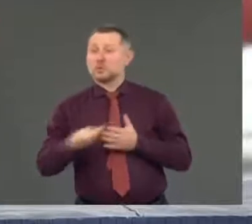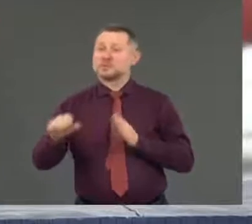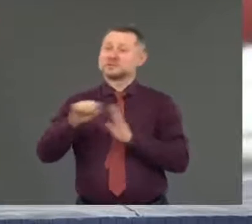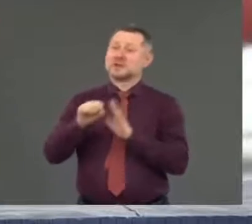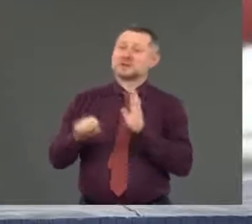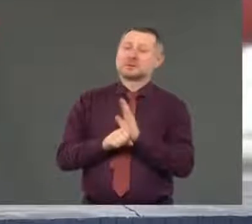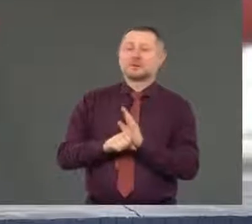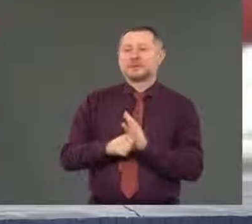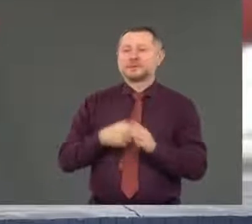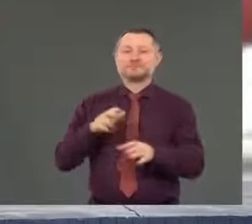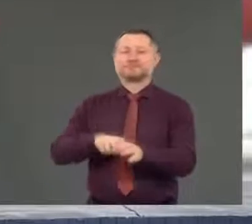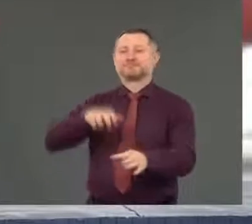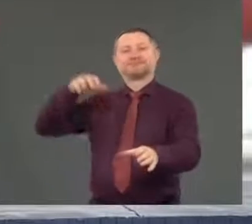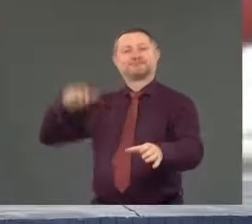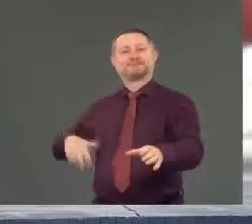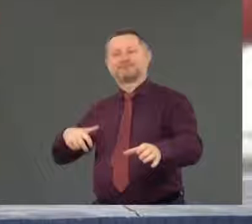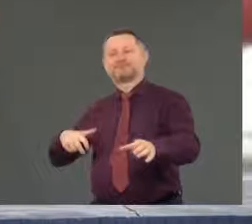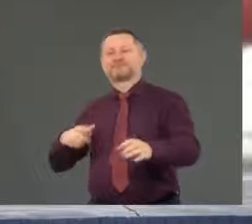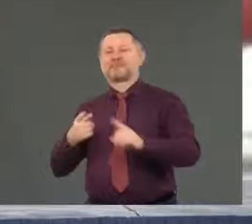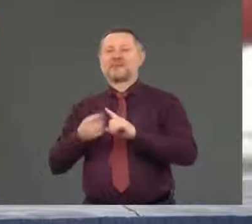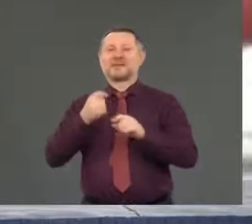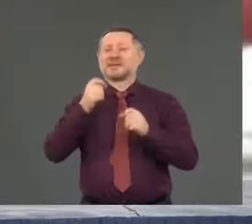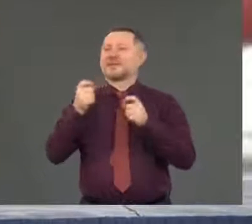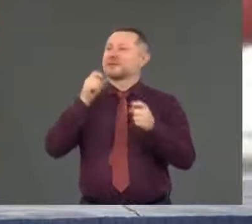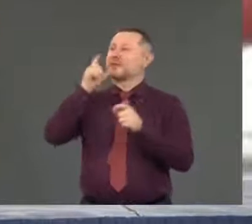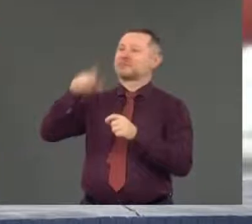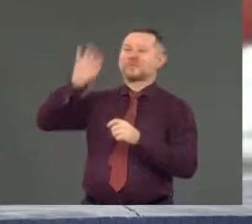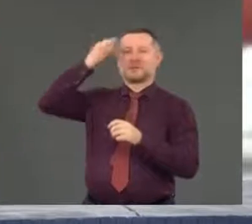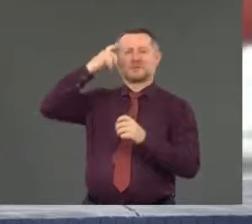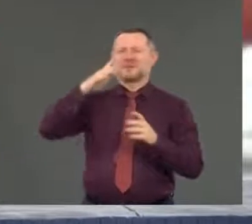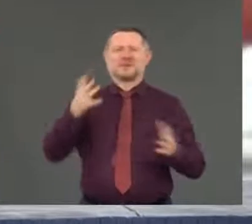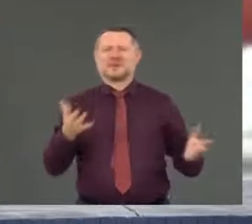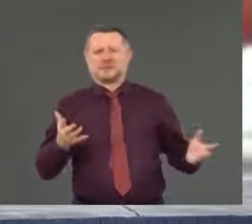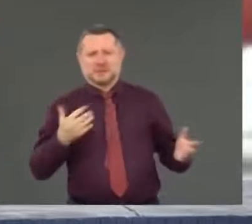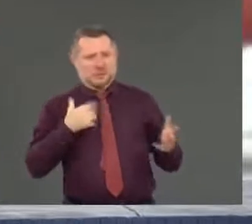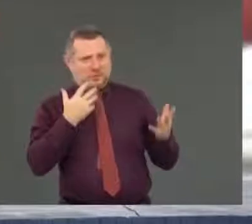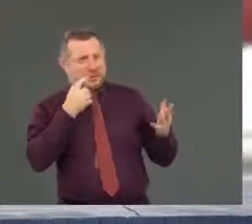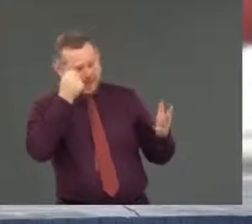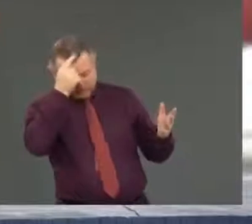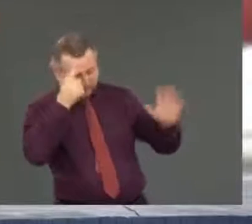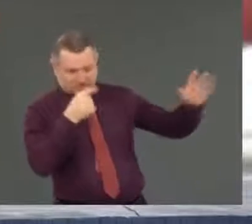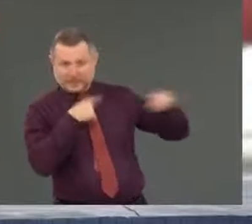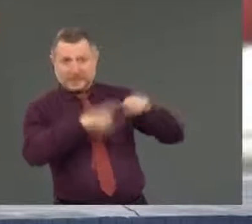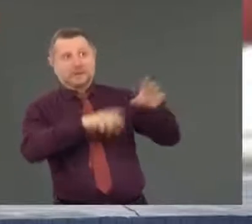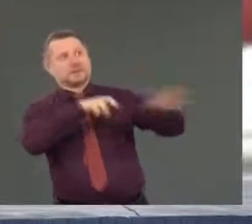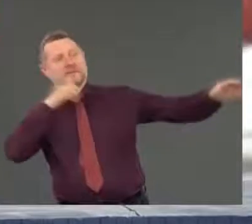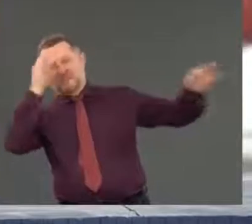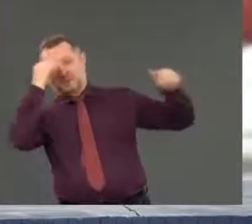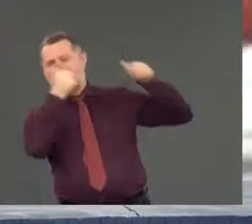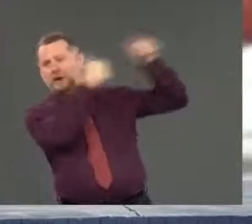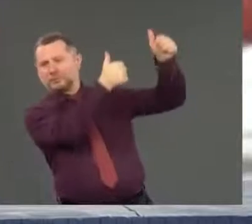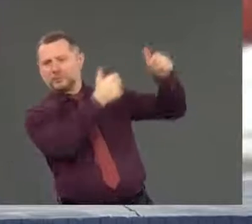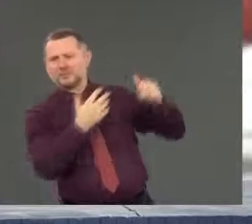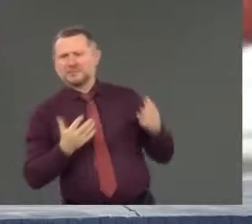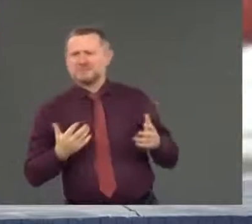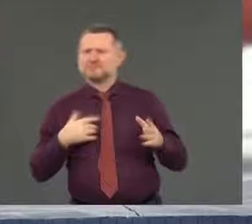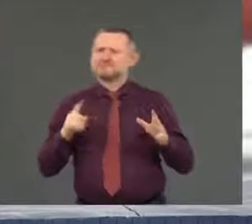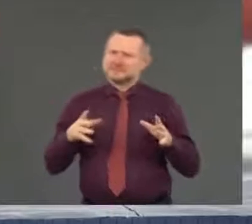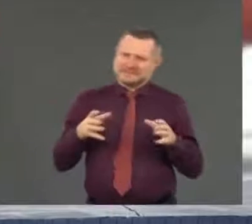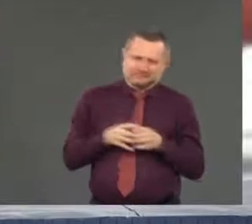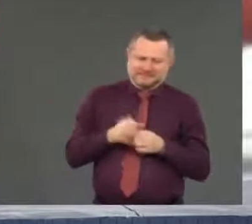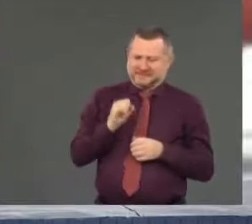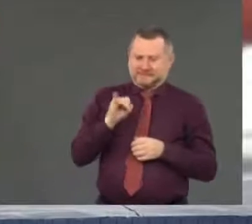secede and just not have to deal with the federal government. So I get it. I get it. But Staten